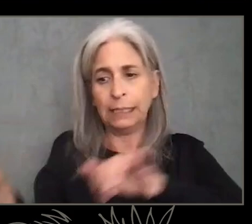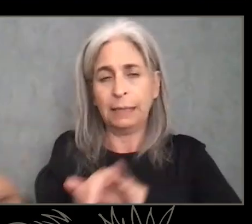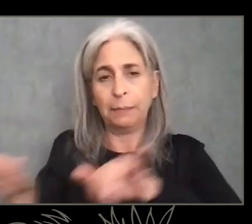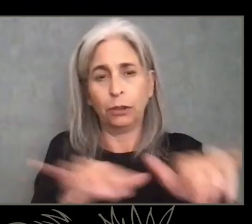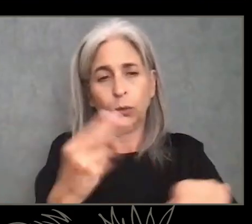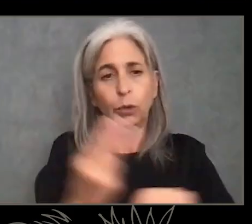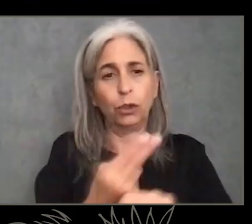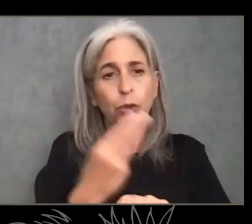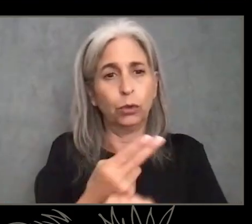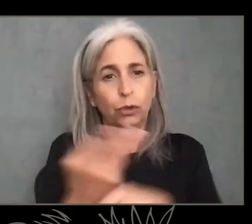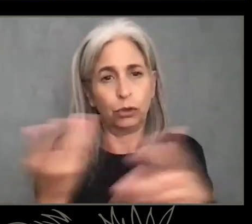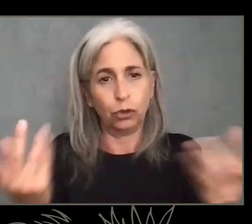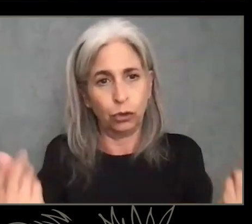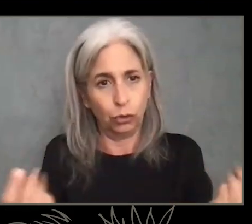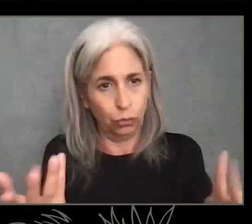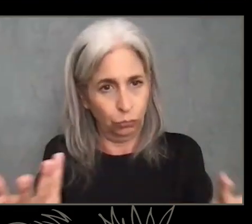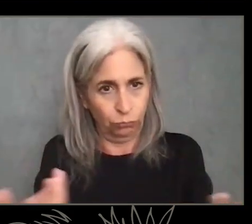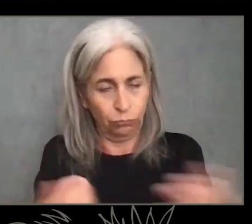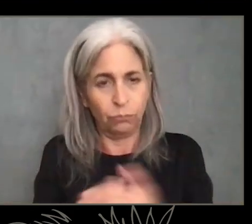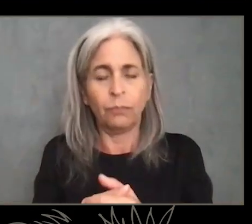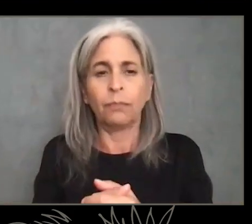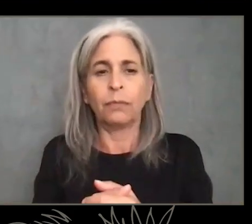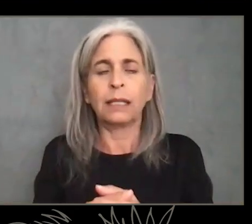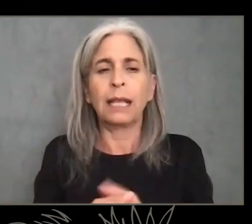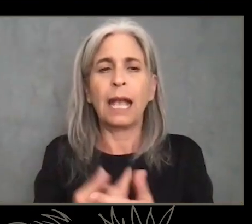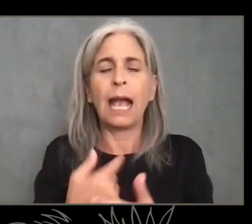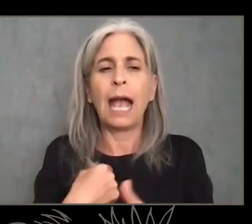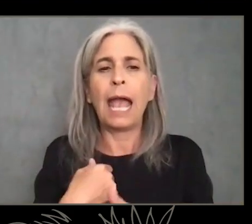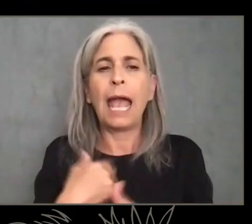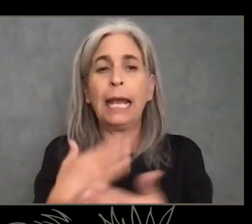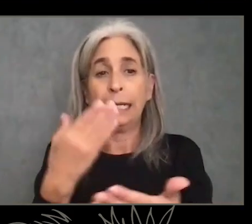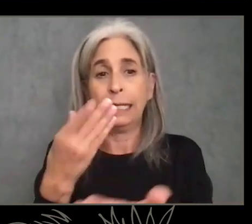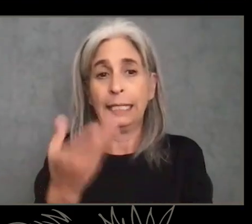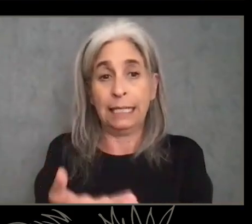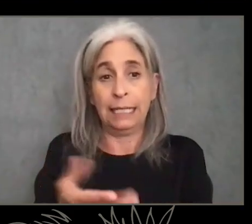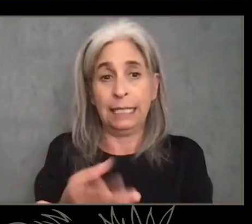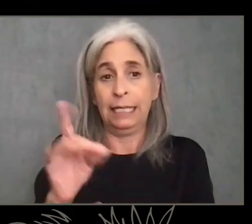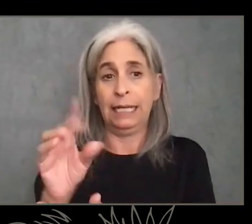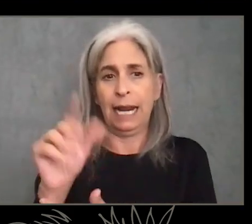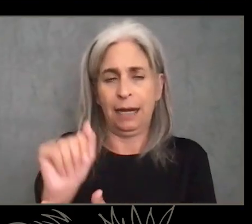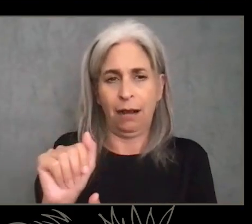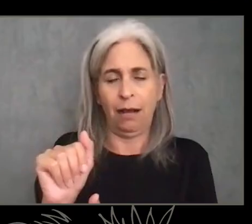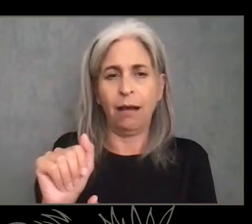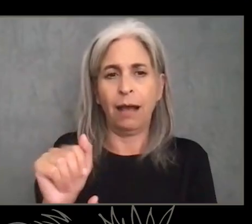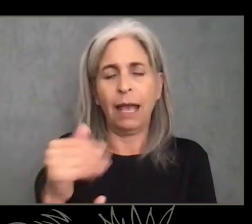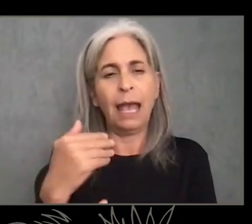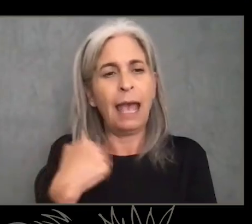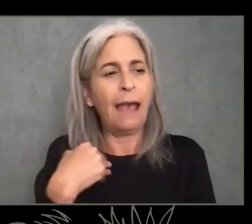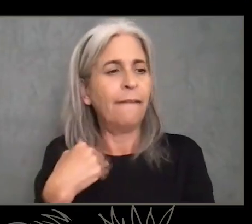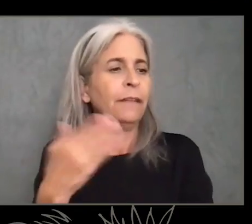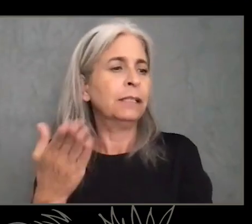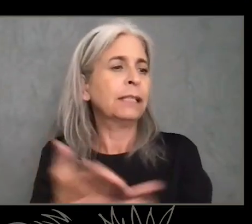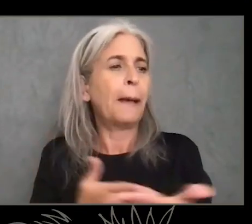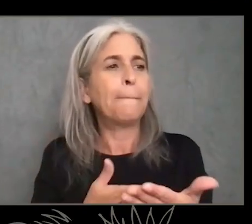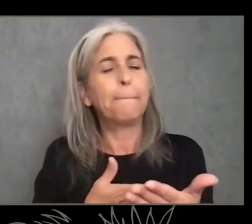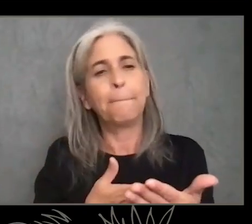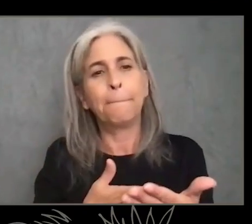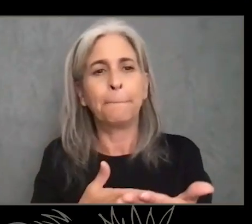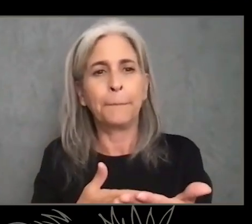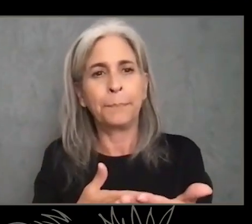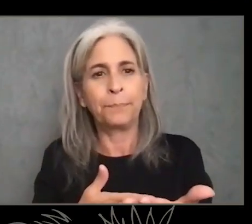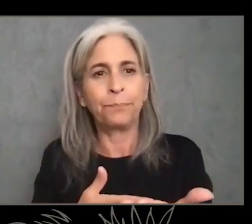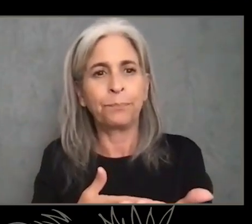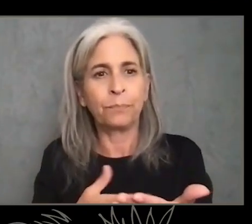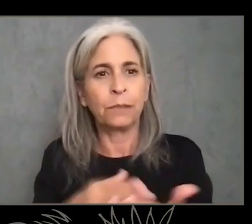what the user is used to? And this was, I had data which was related to courses. I have some curses